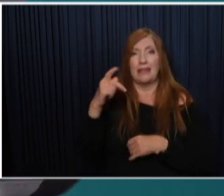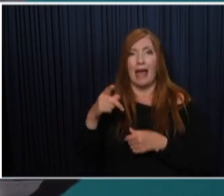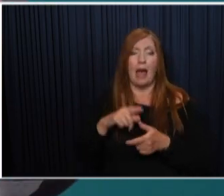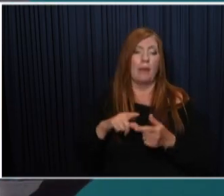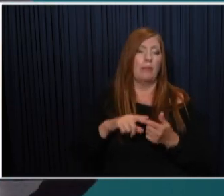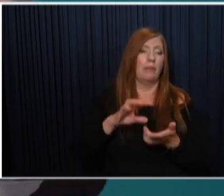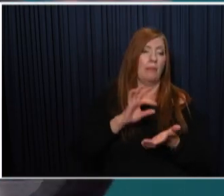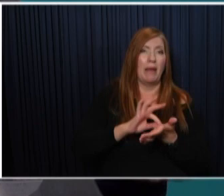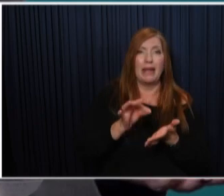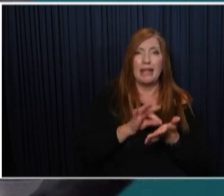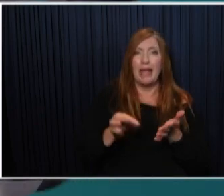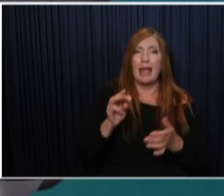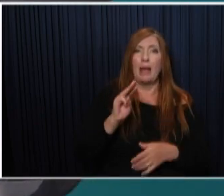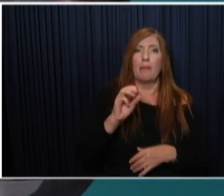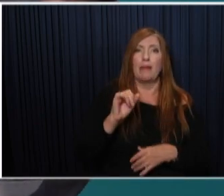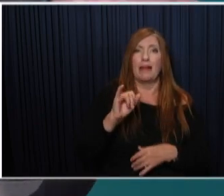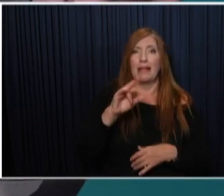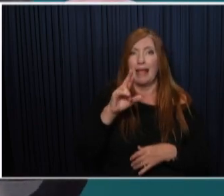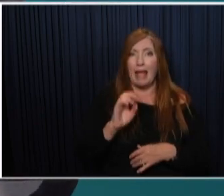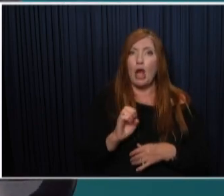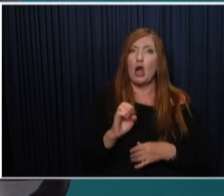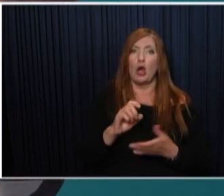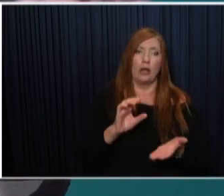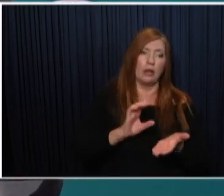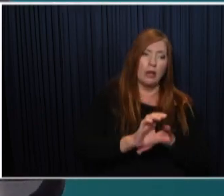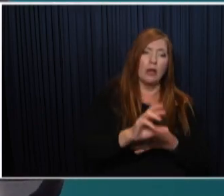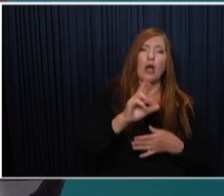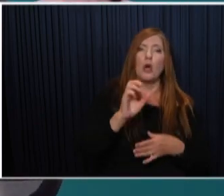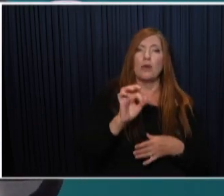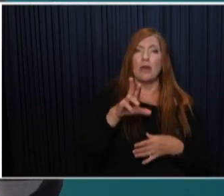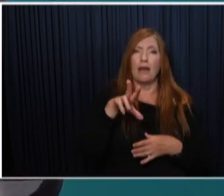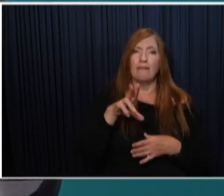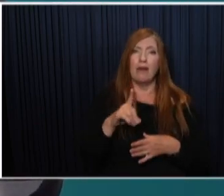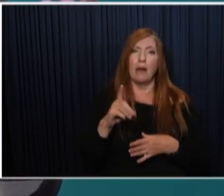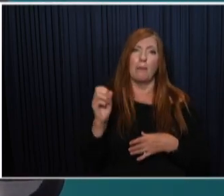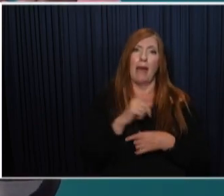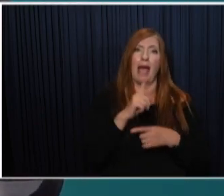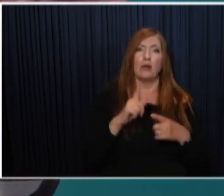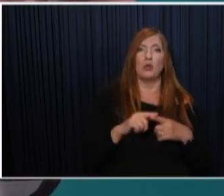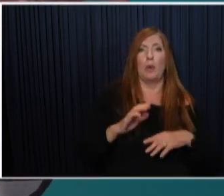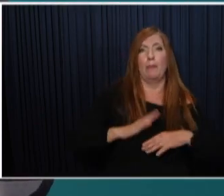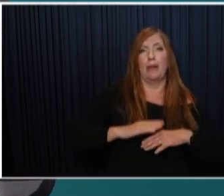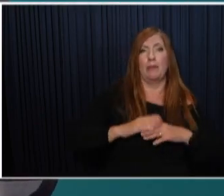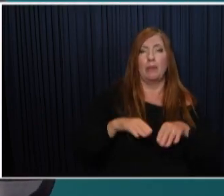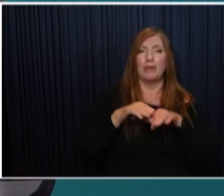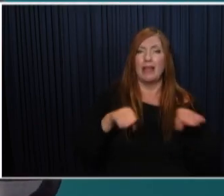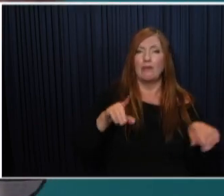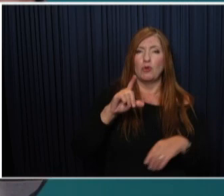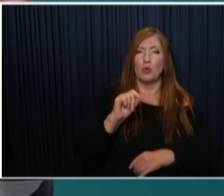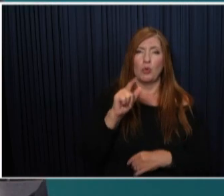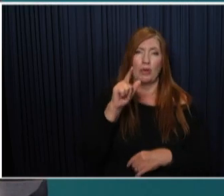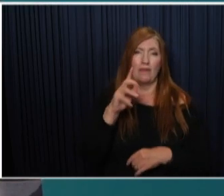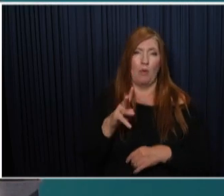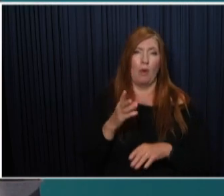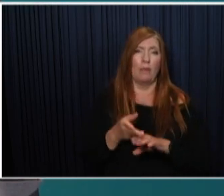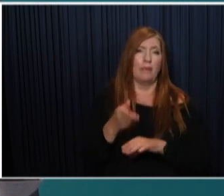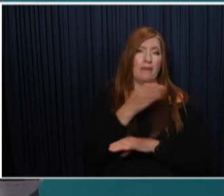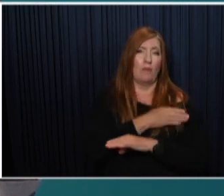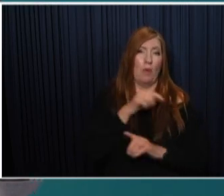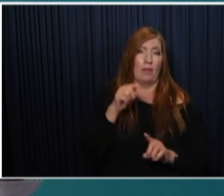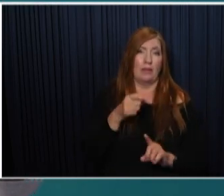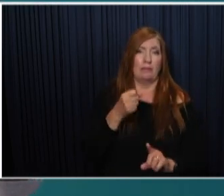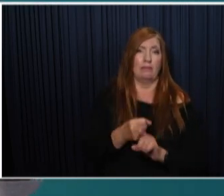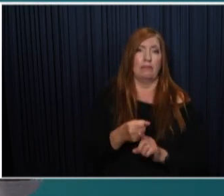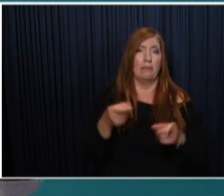and Medicaid. Bring it back at the minimum to the levels it was, in like 2024, before this all